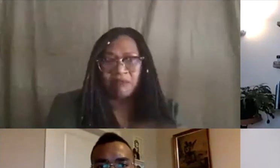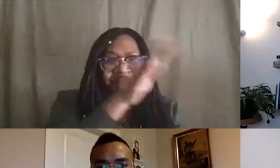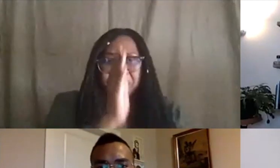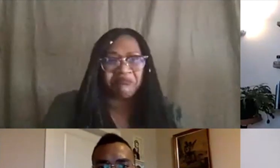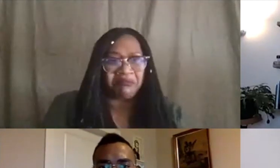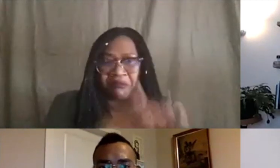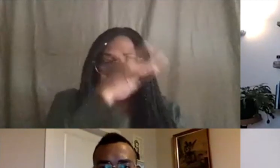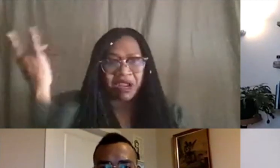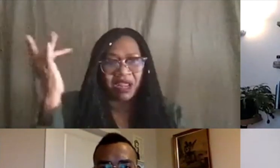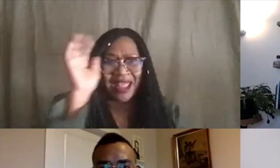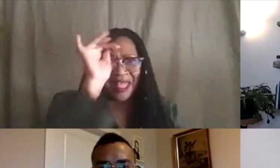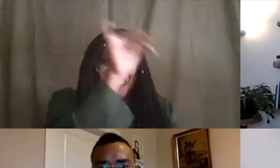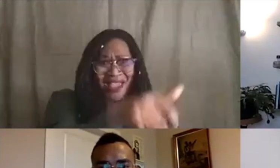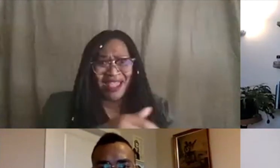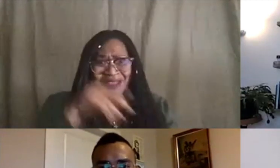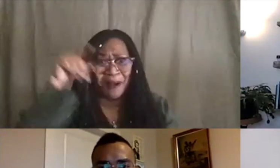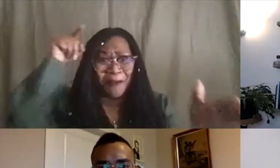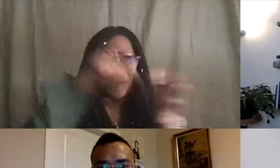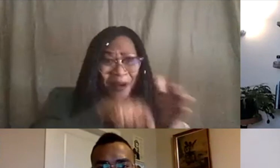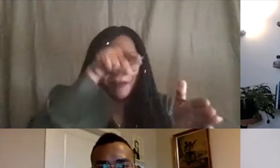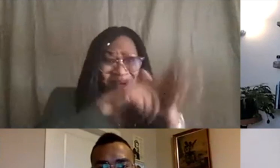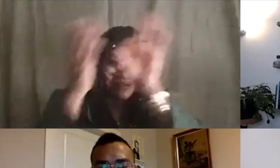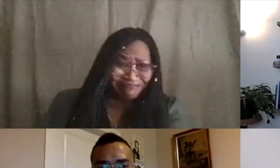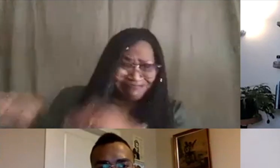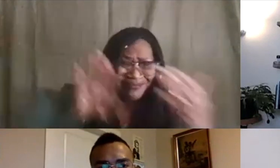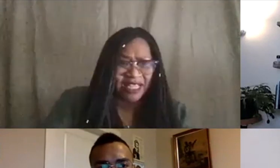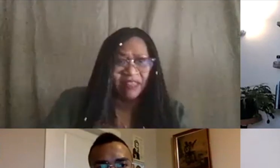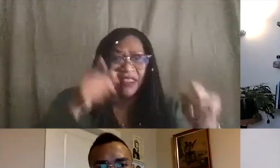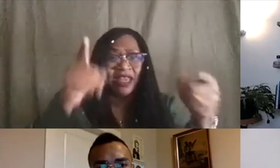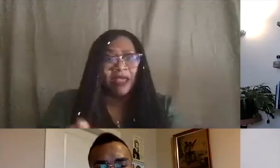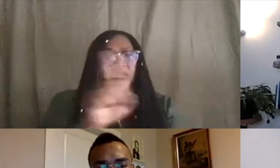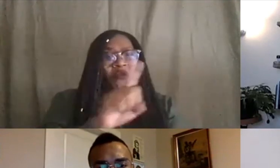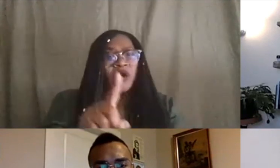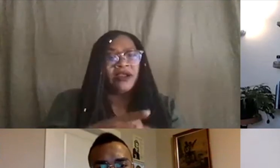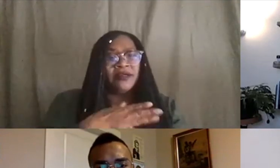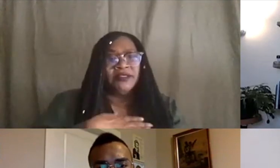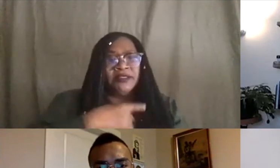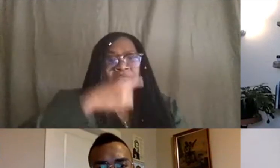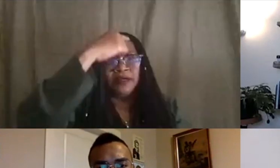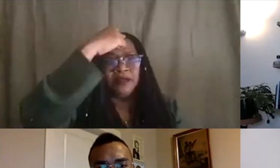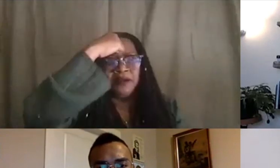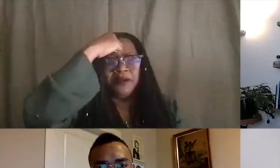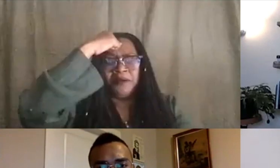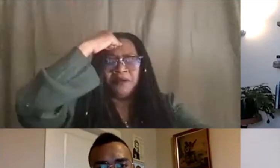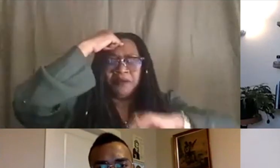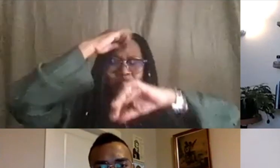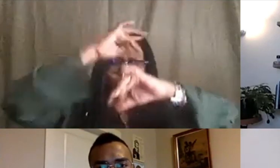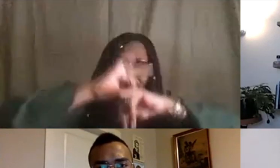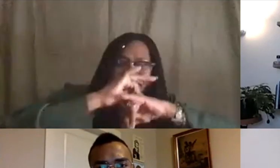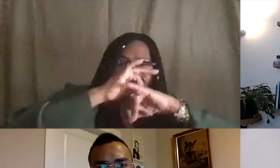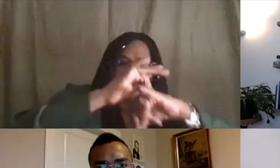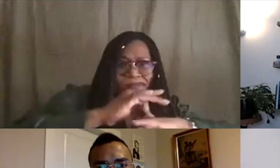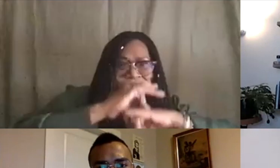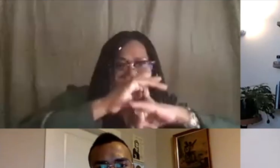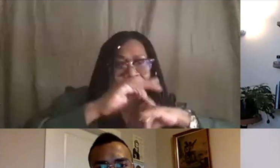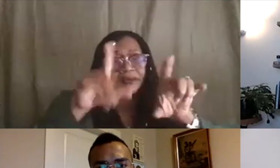unbidden, that murder replays in my mind sometimes. And that is also, it seems to me, part